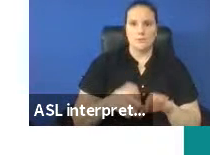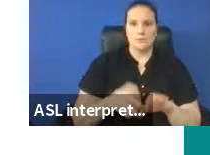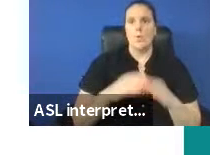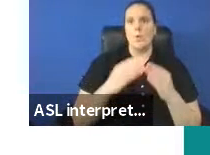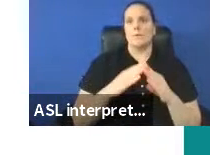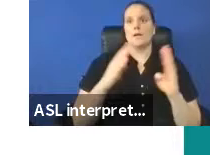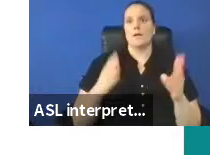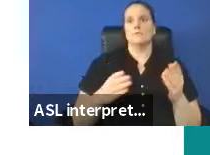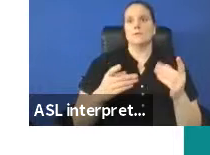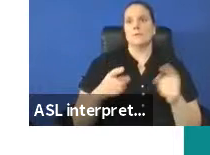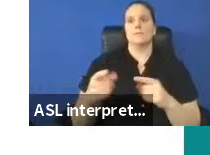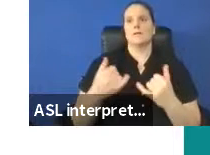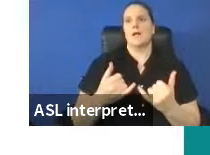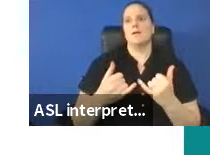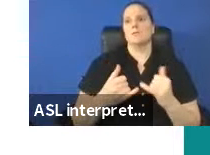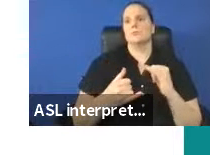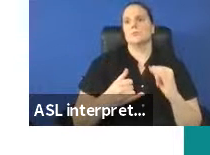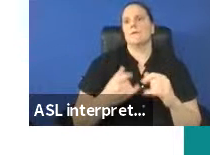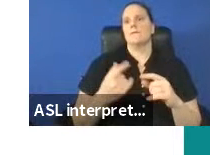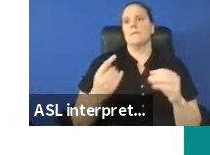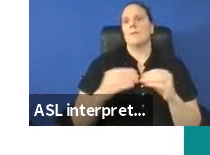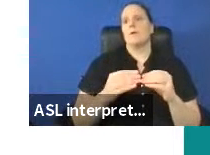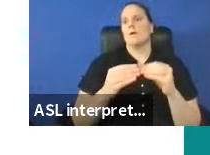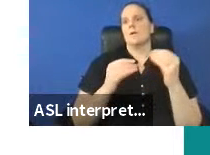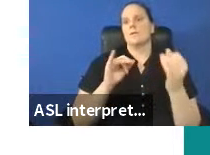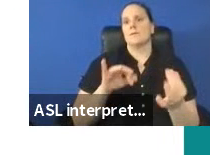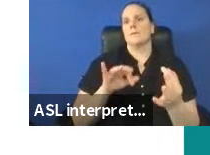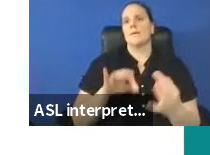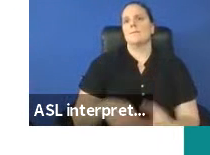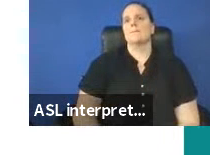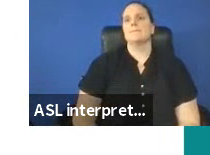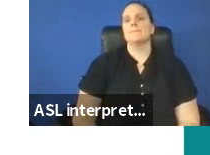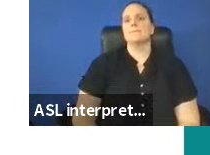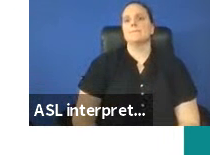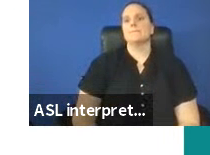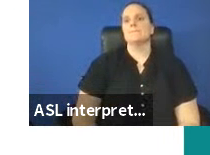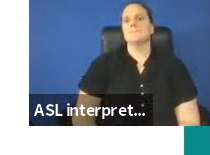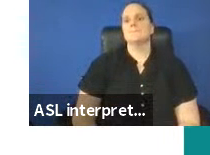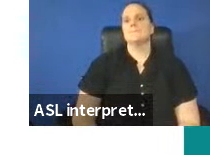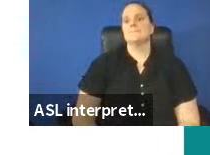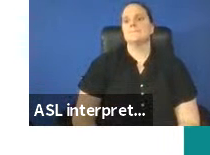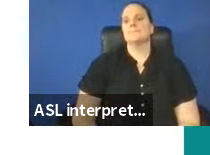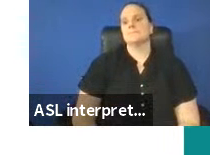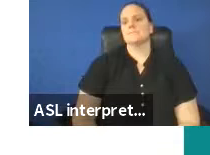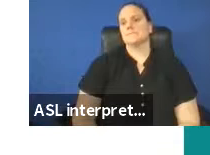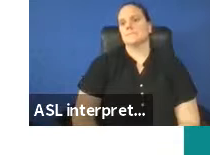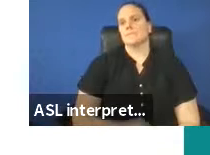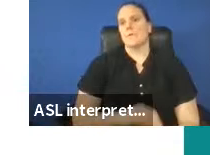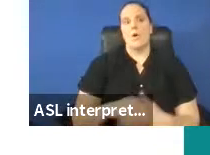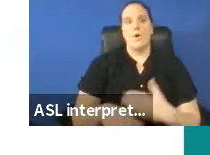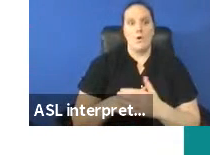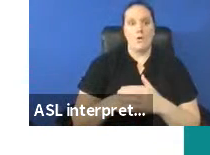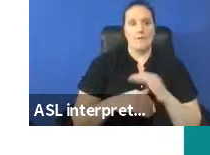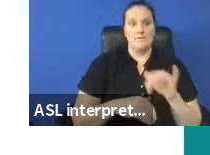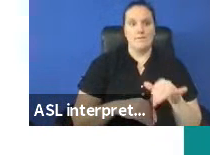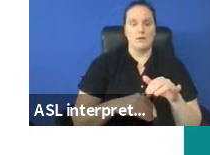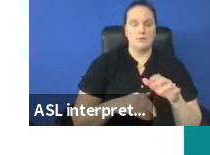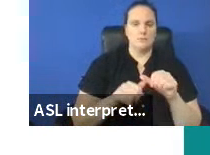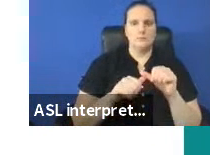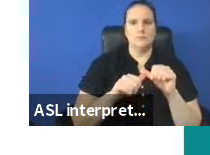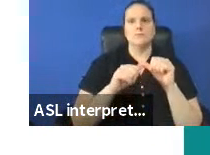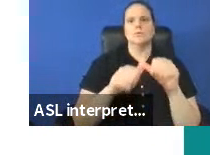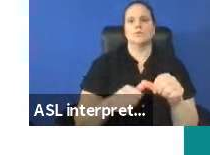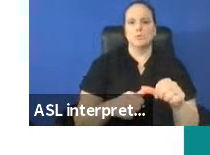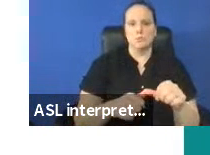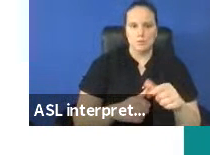that are occurring right now too, to get further input. And we'll take all that input that we're getting and continue